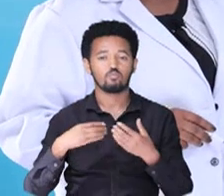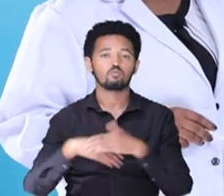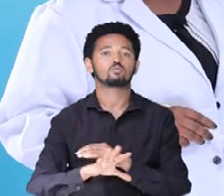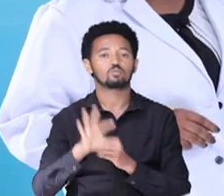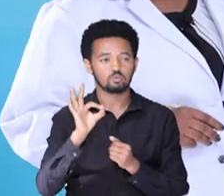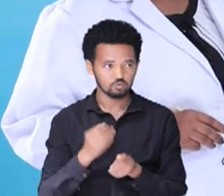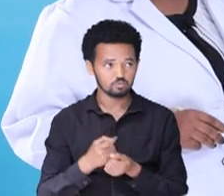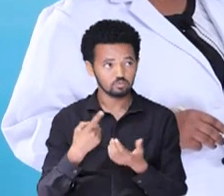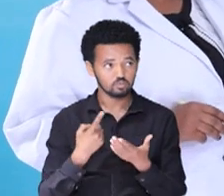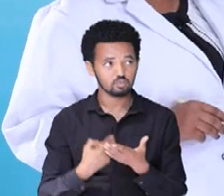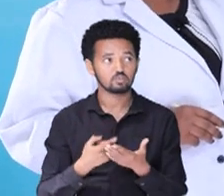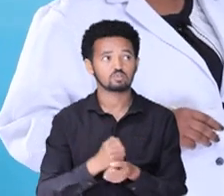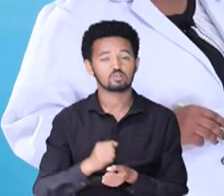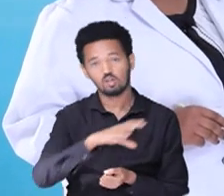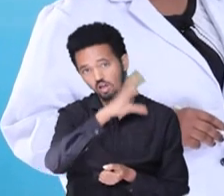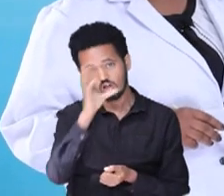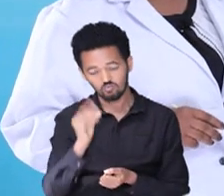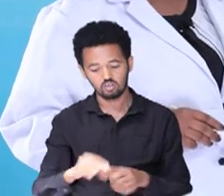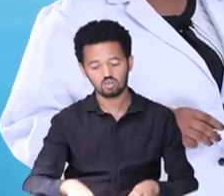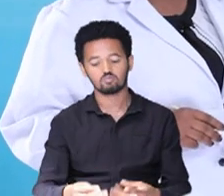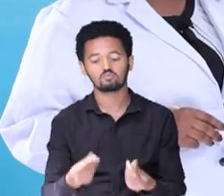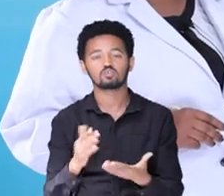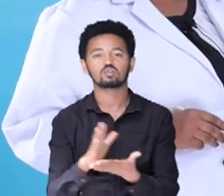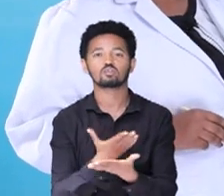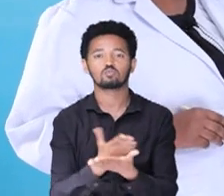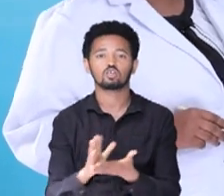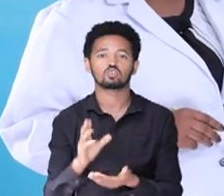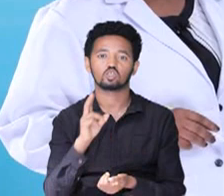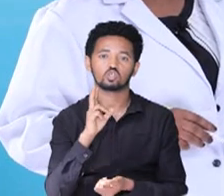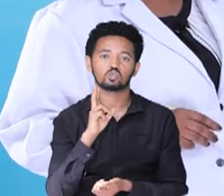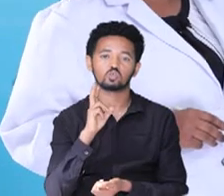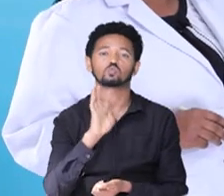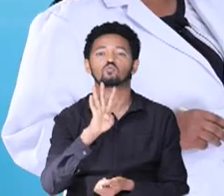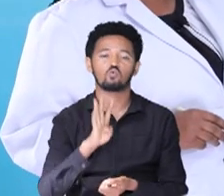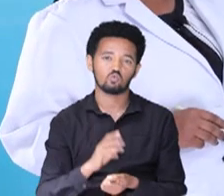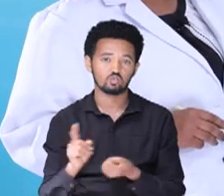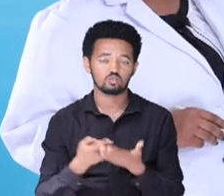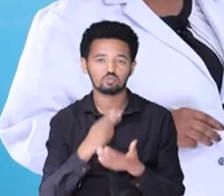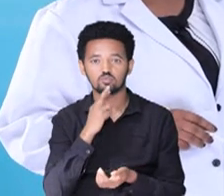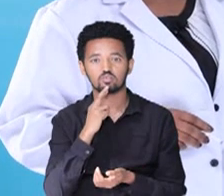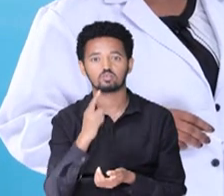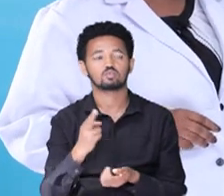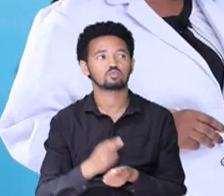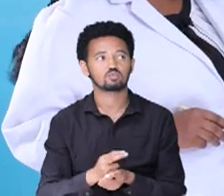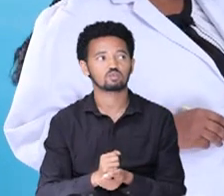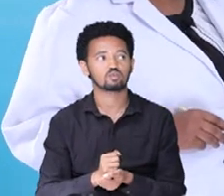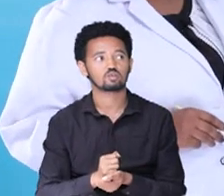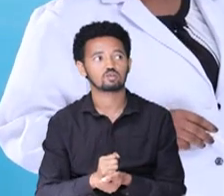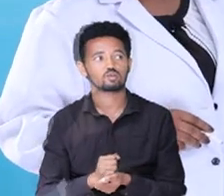According to FAO, African soil divided into 4. These are the